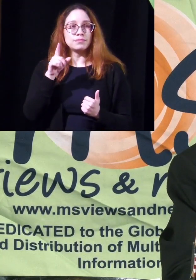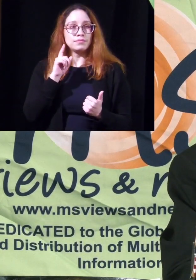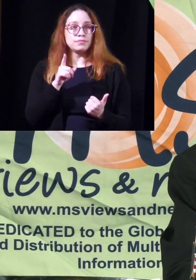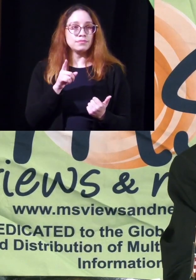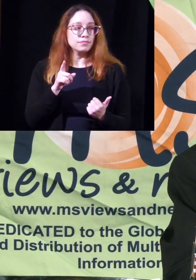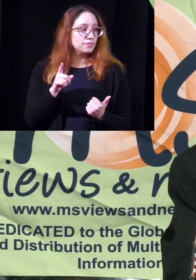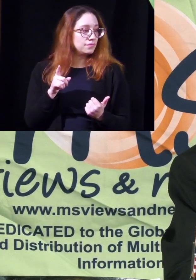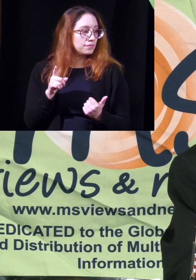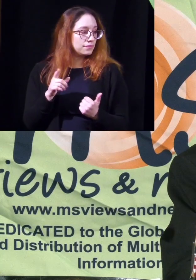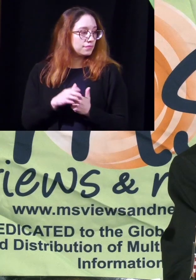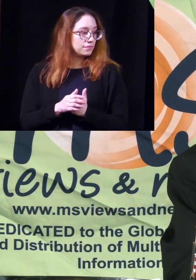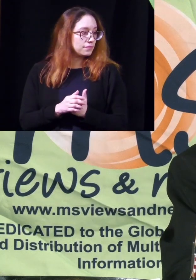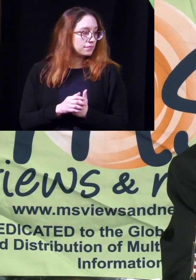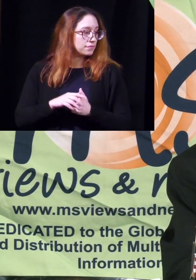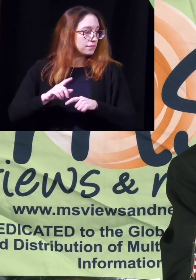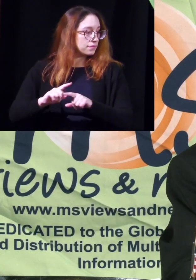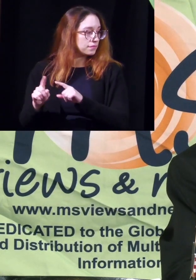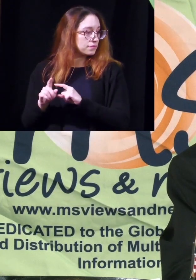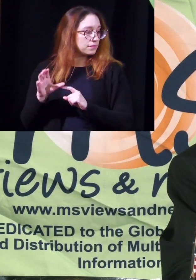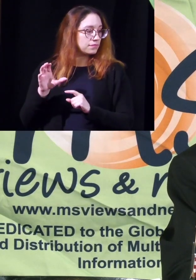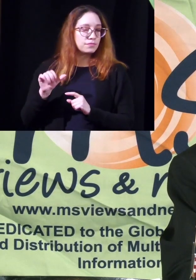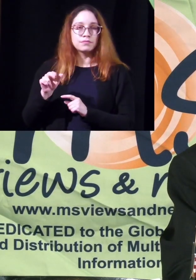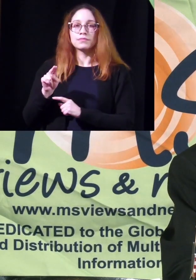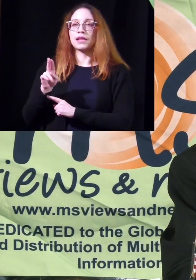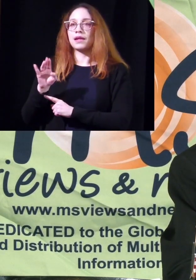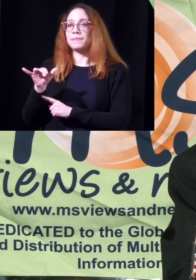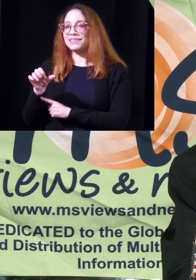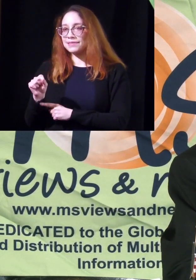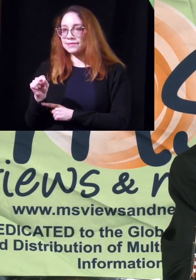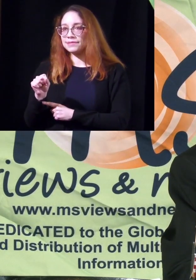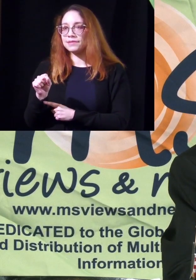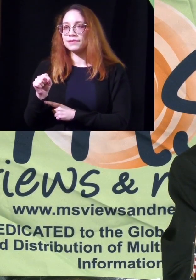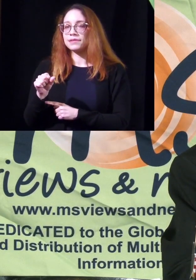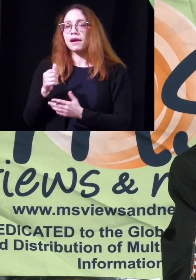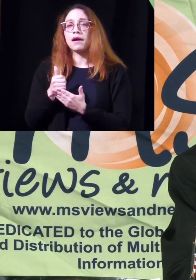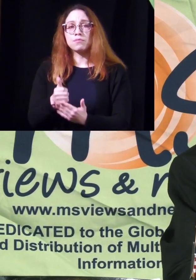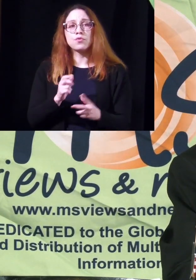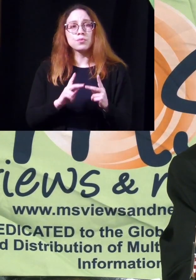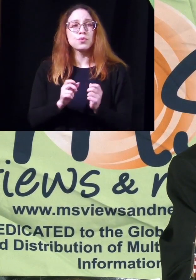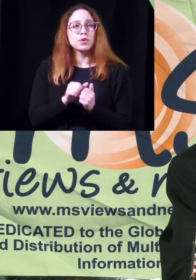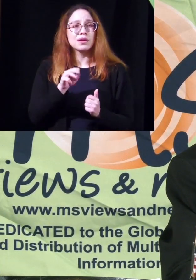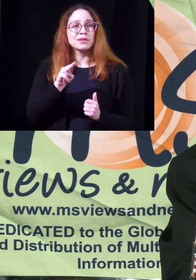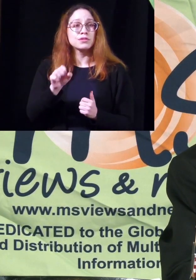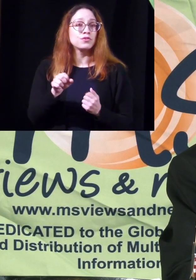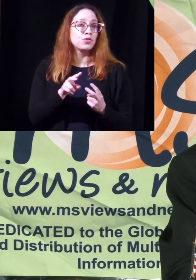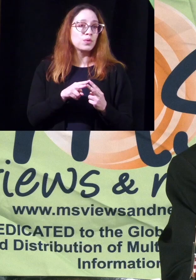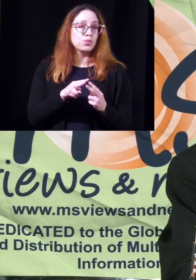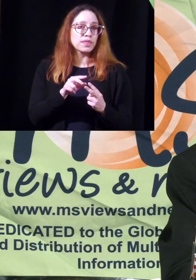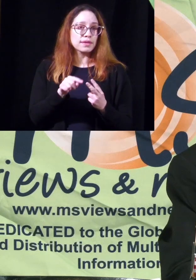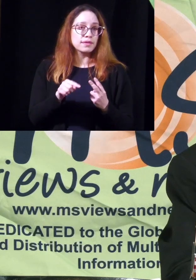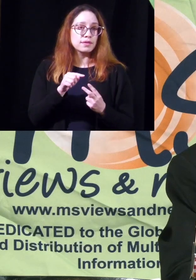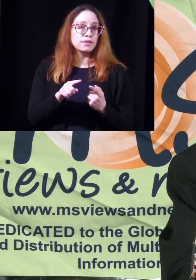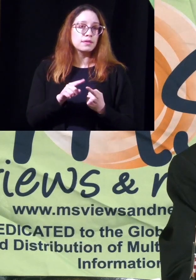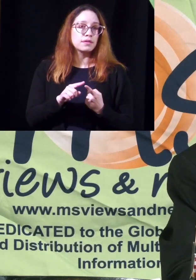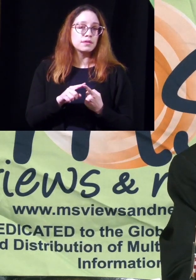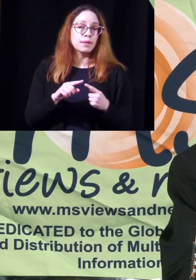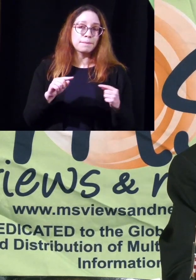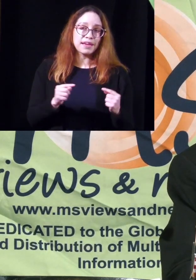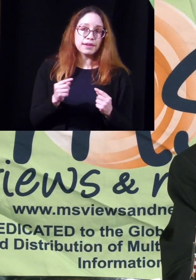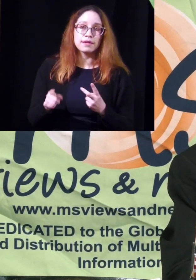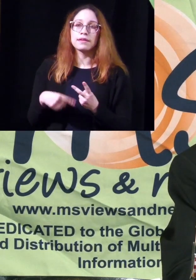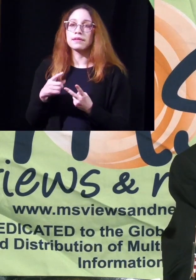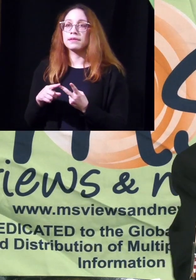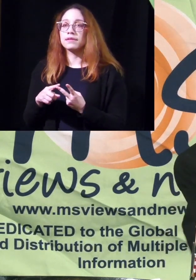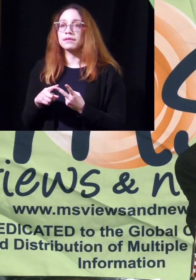cannabinoids, the various formulations of cannabis that do help people with MS with two symptoms. The one is pain and the other